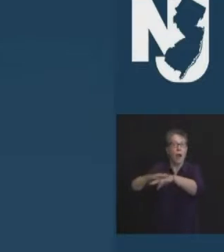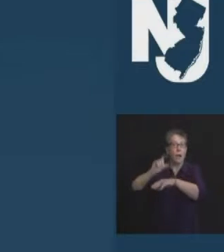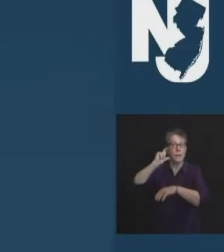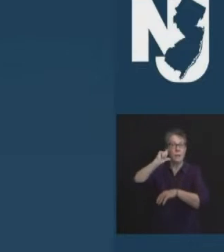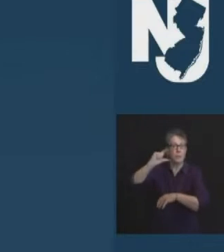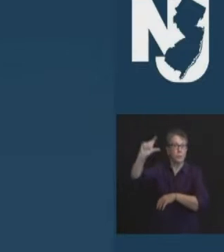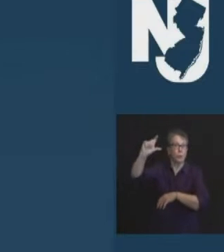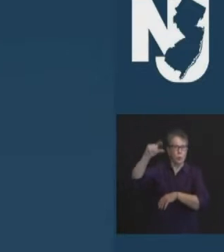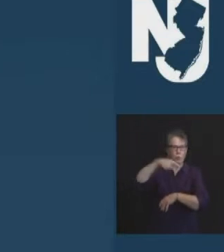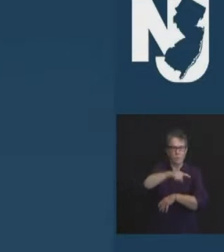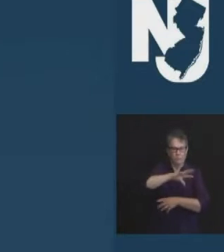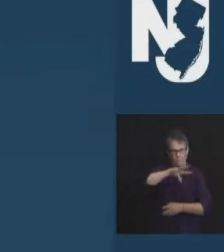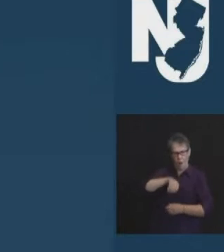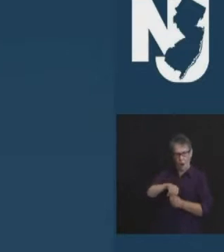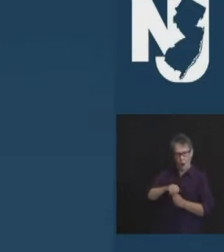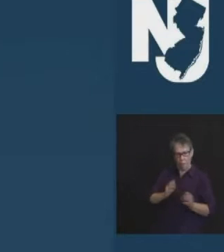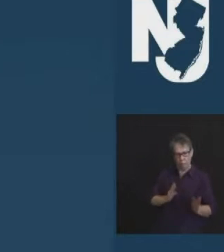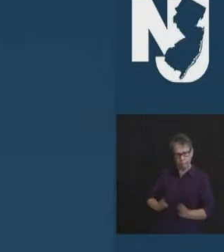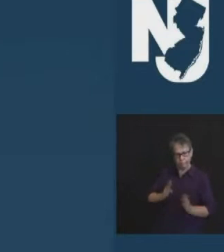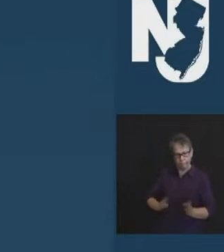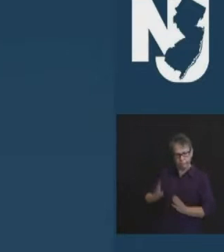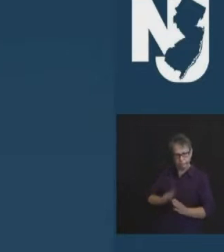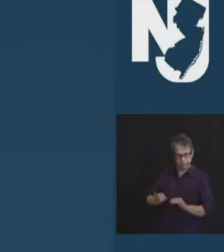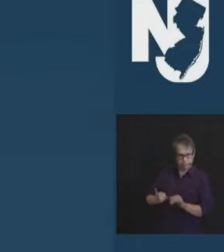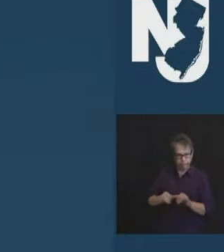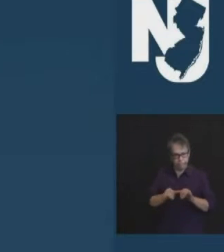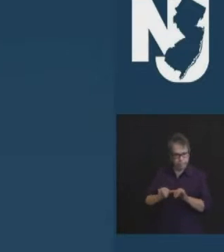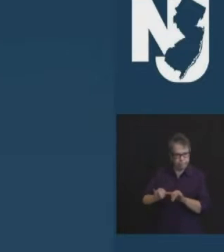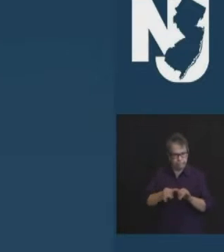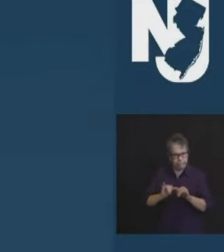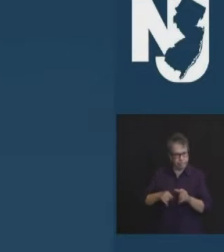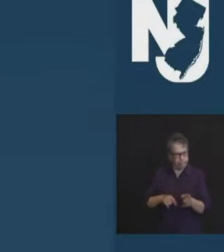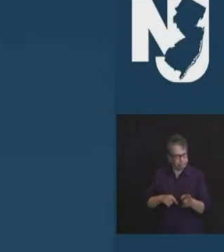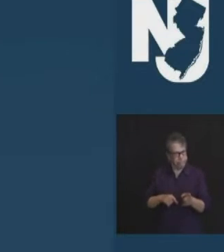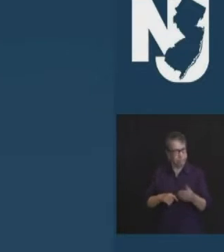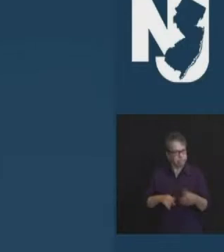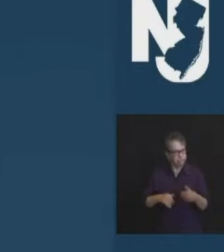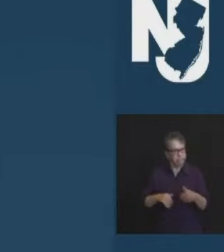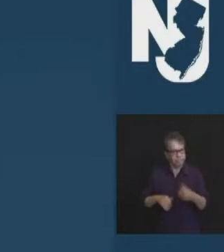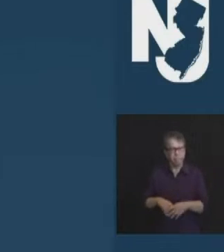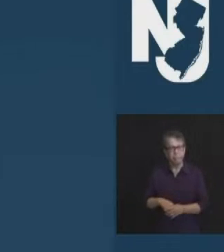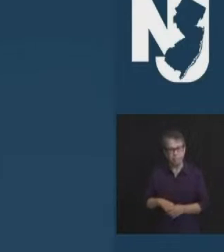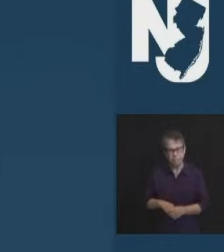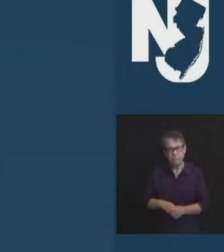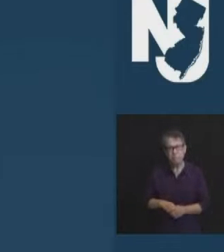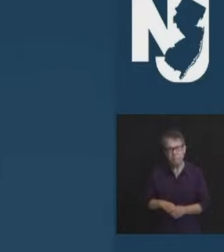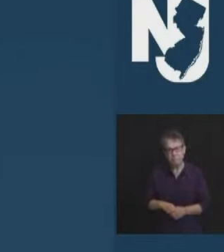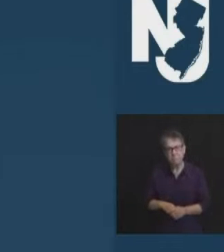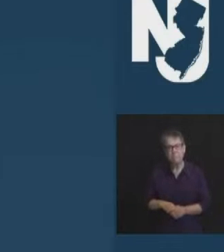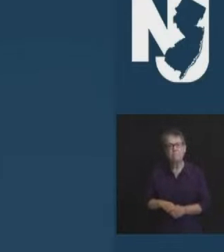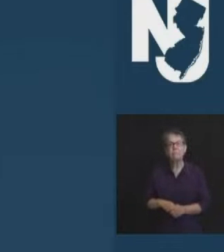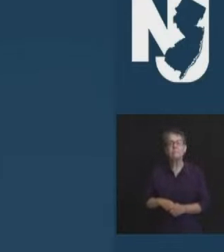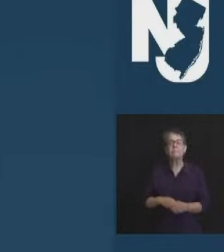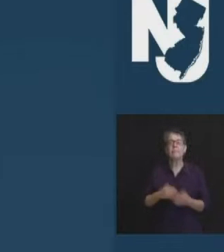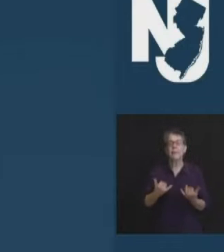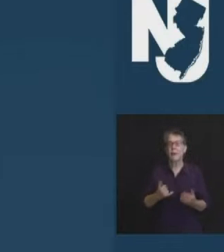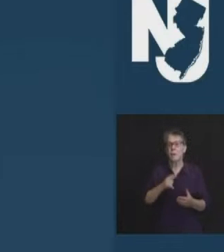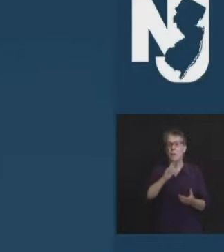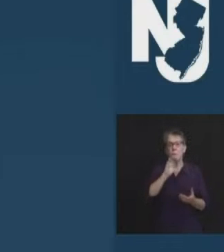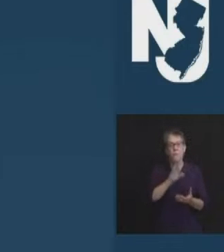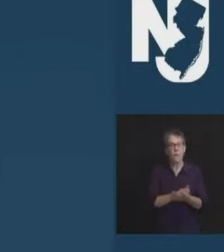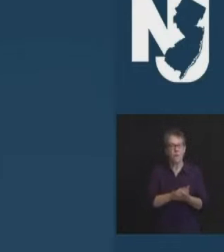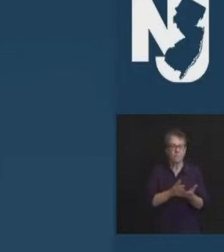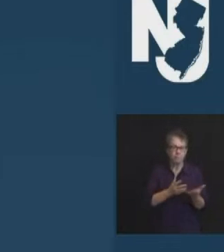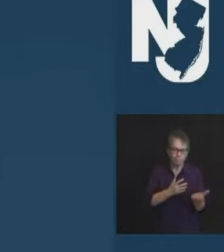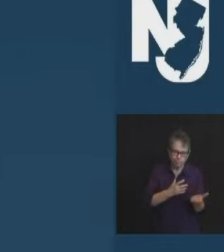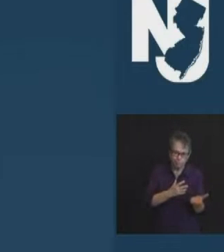avid volunteer aboard the battleship New Jersey. He now leaves behind his wife, Sandra, after 57 years of marriage.